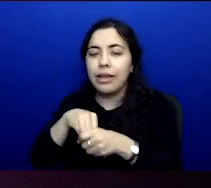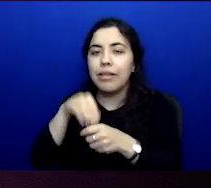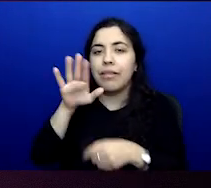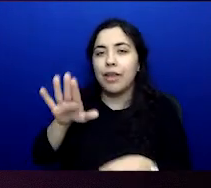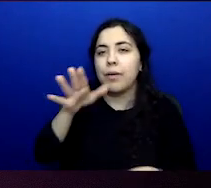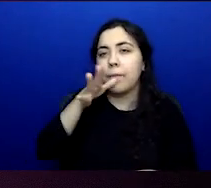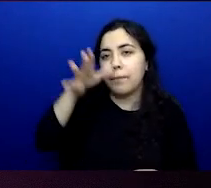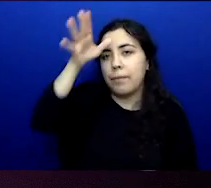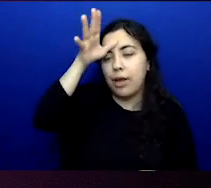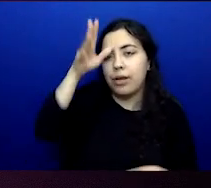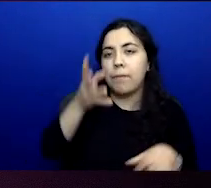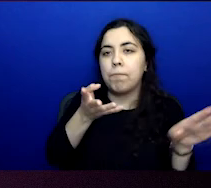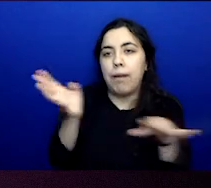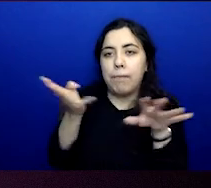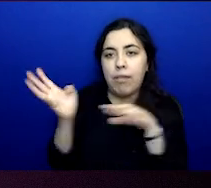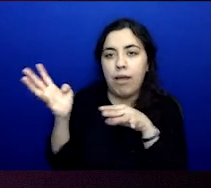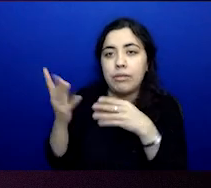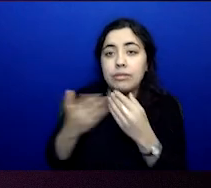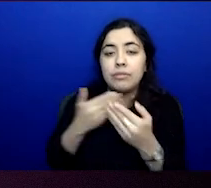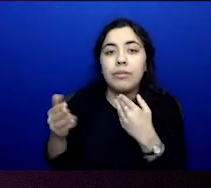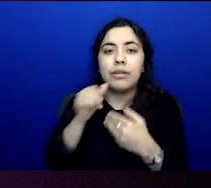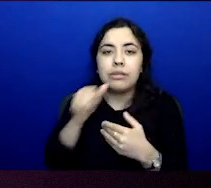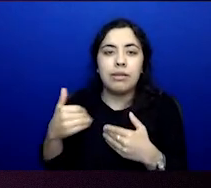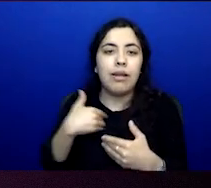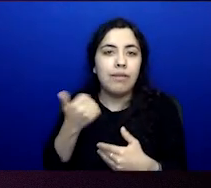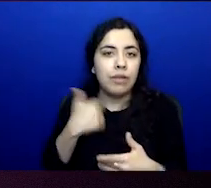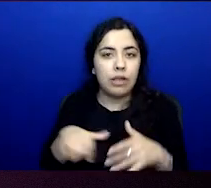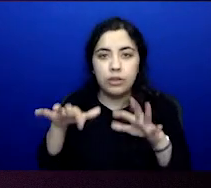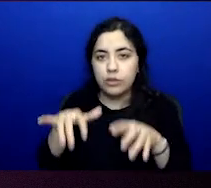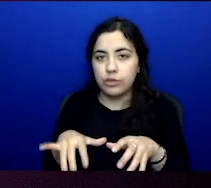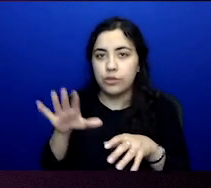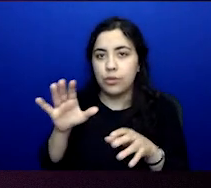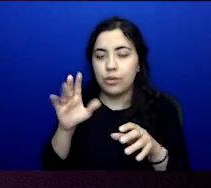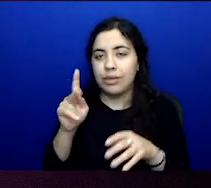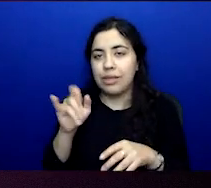pipeline, even if the parent pipeline doesn't contain any of the search keyword.